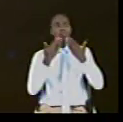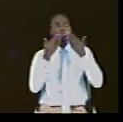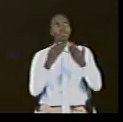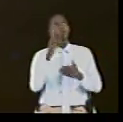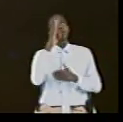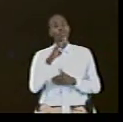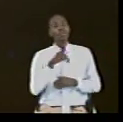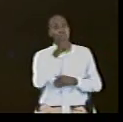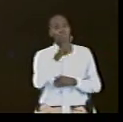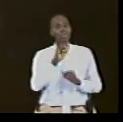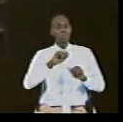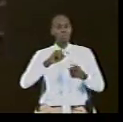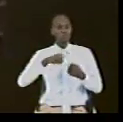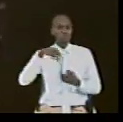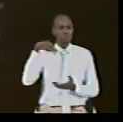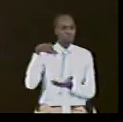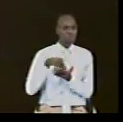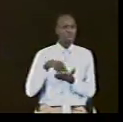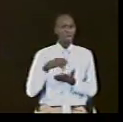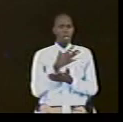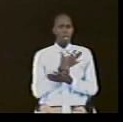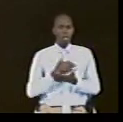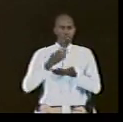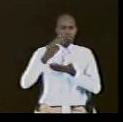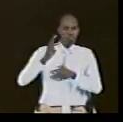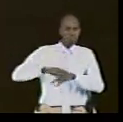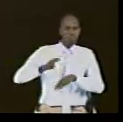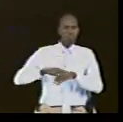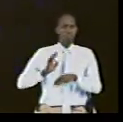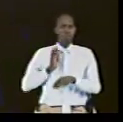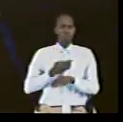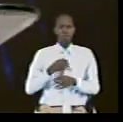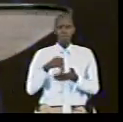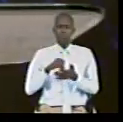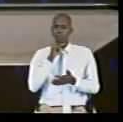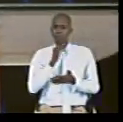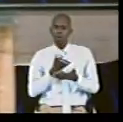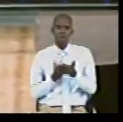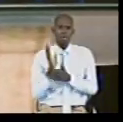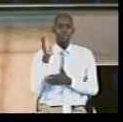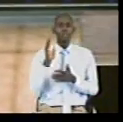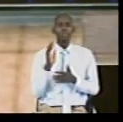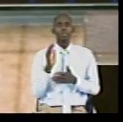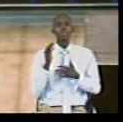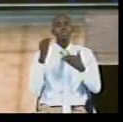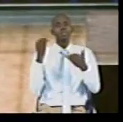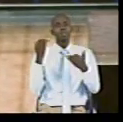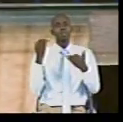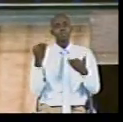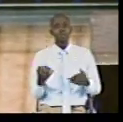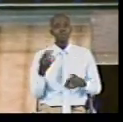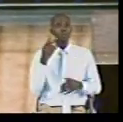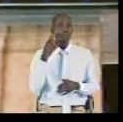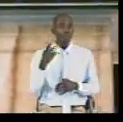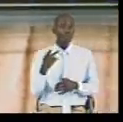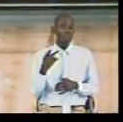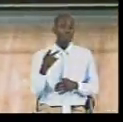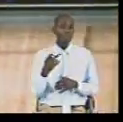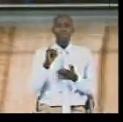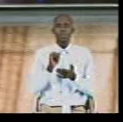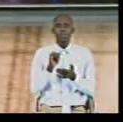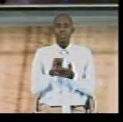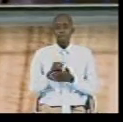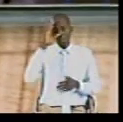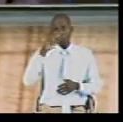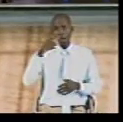say, that is not right. Now, Peter had a good attitude. That's the evidence that a person is a